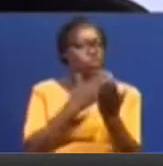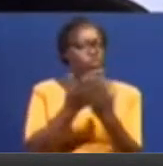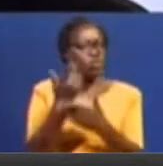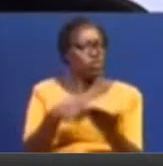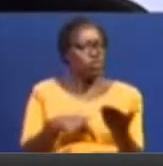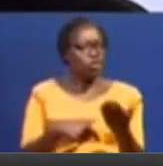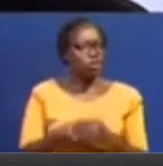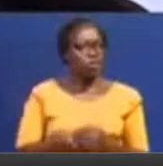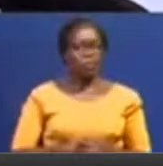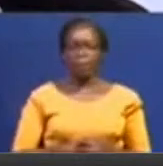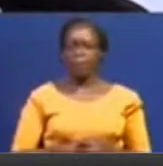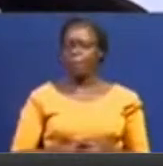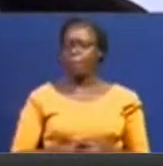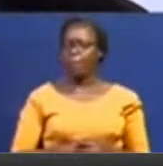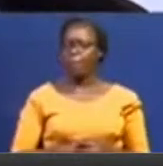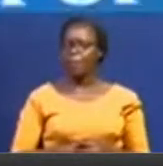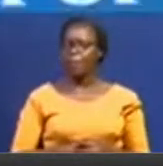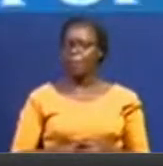put in place?